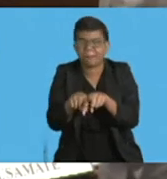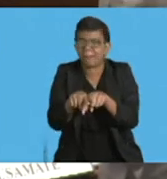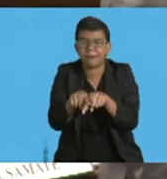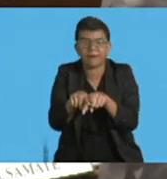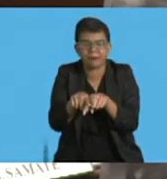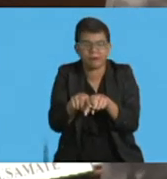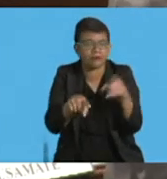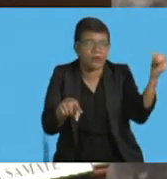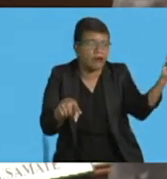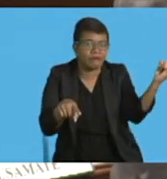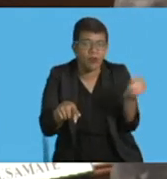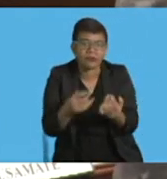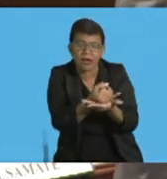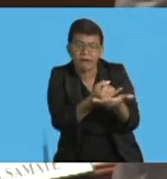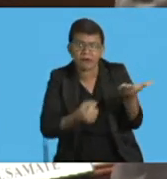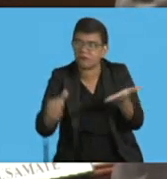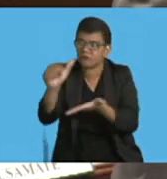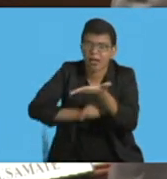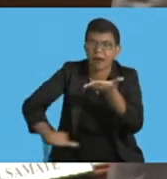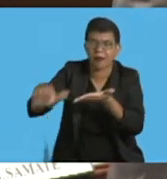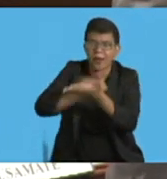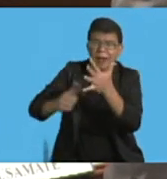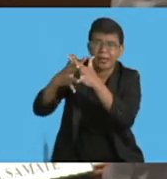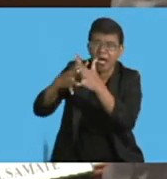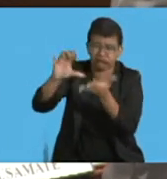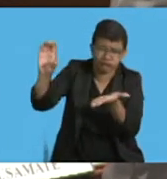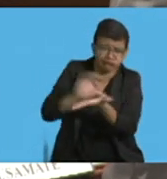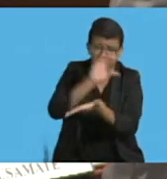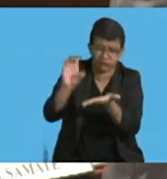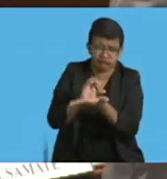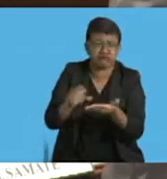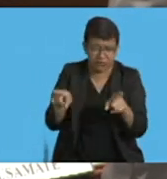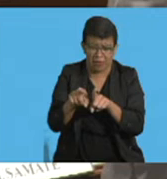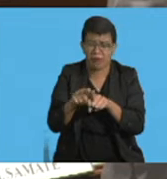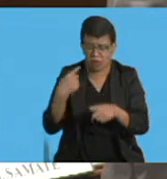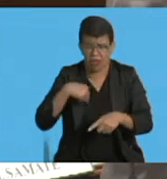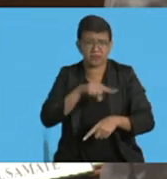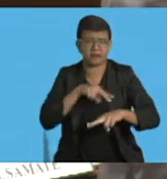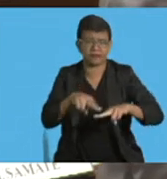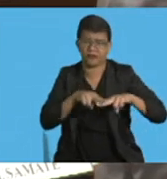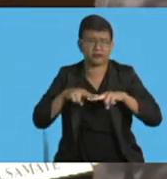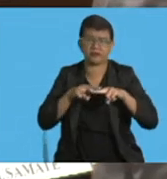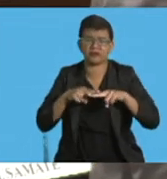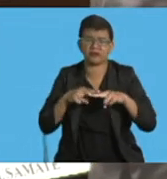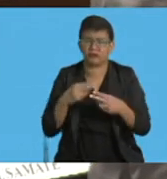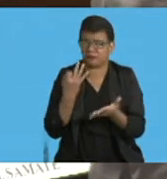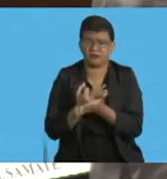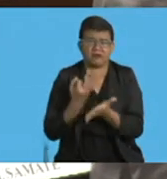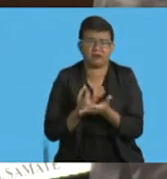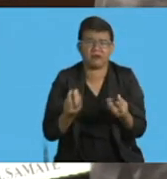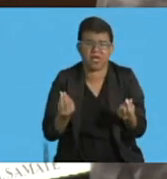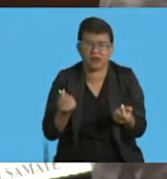US while cutting tariffs on imports from other countries. The average tariff on US imports is now